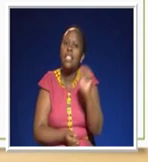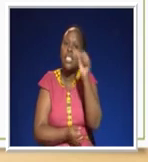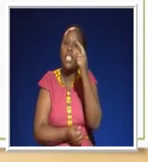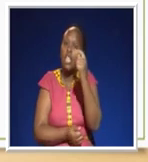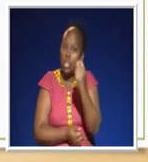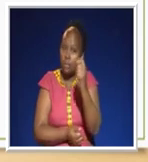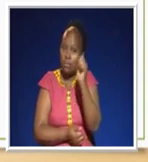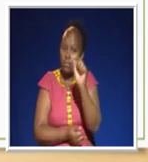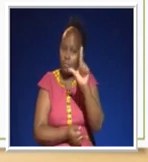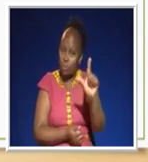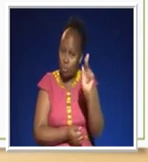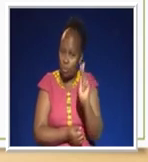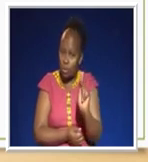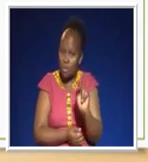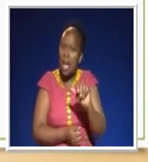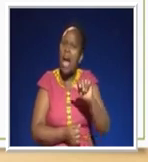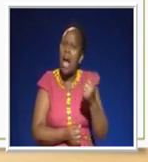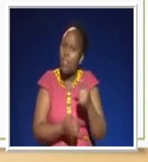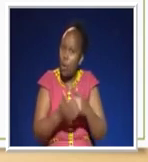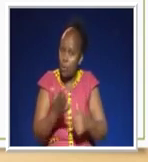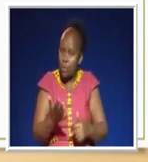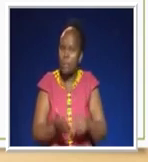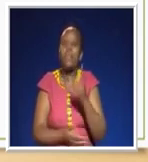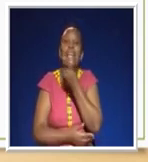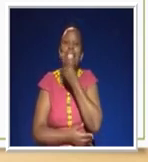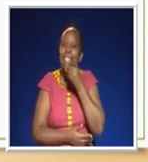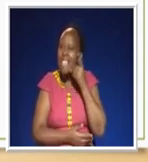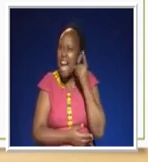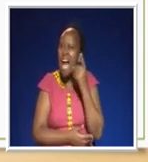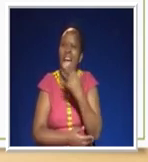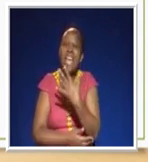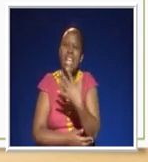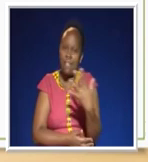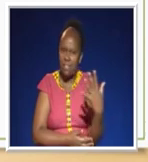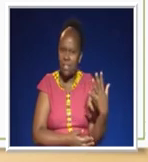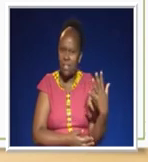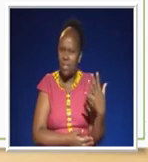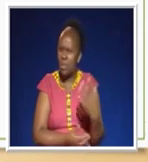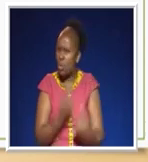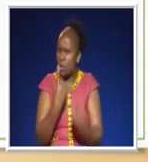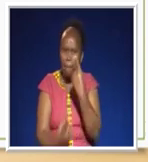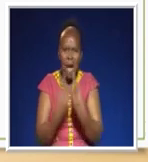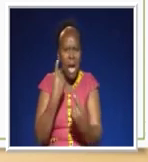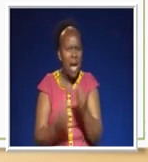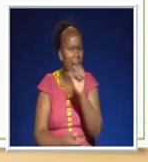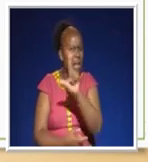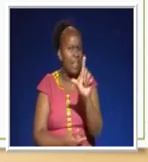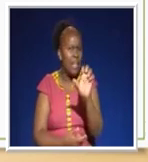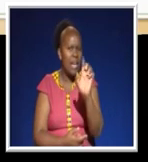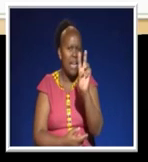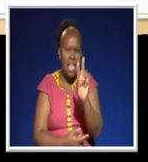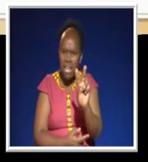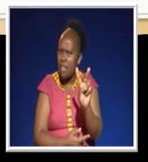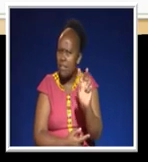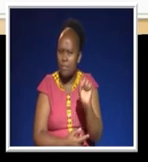Other plant wastes include dry leaves. You should not burn the leaves, but